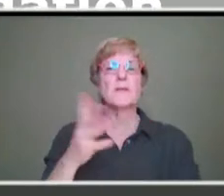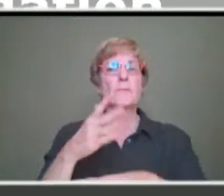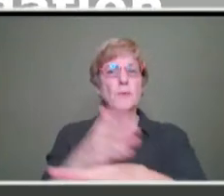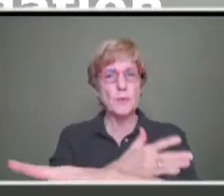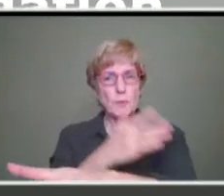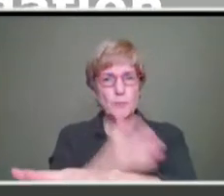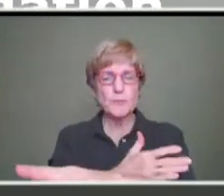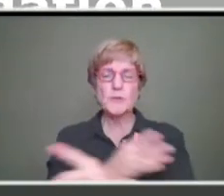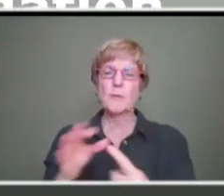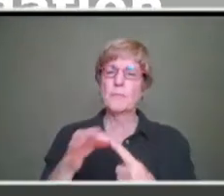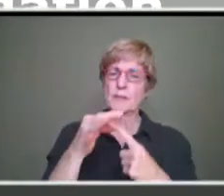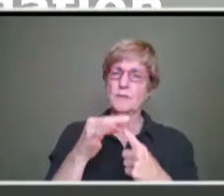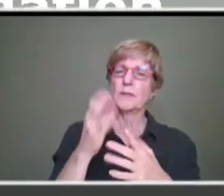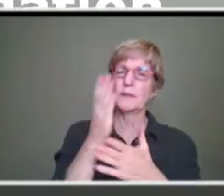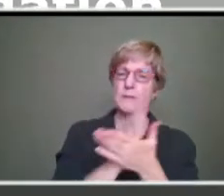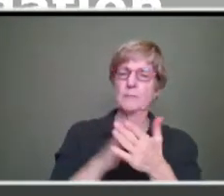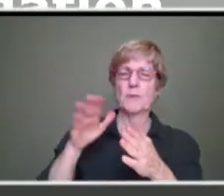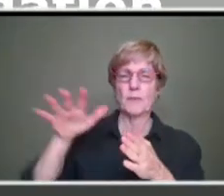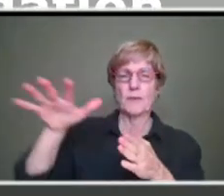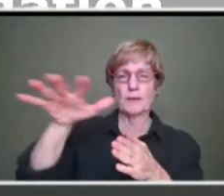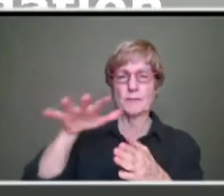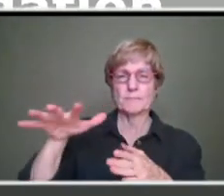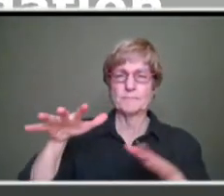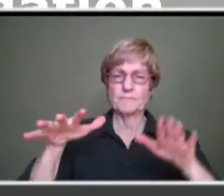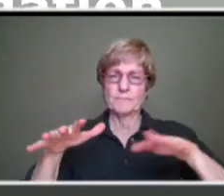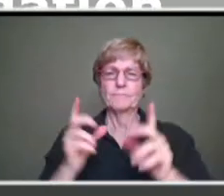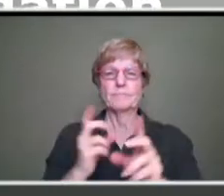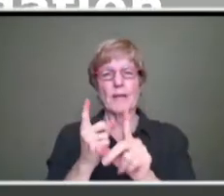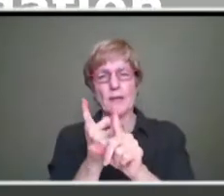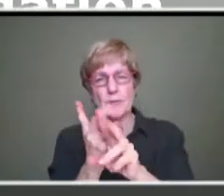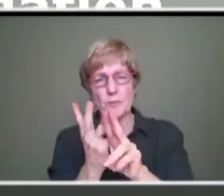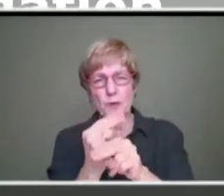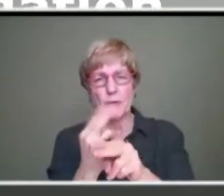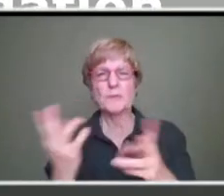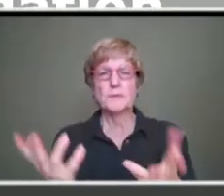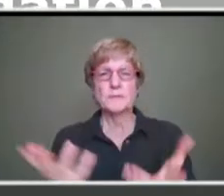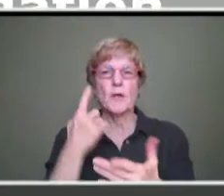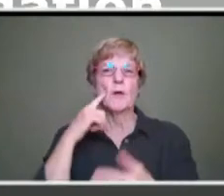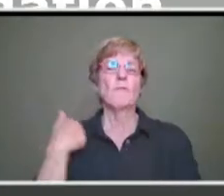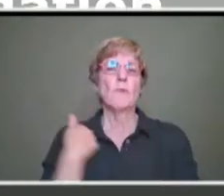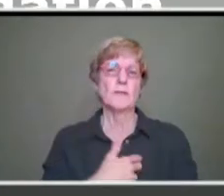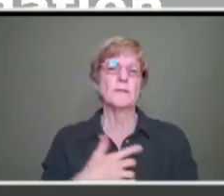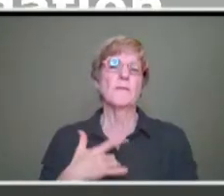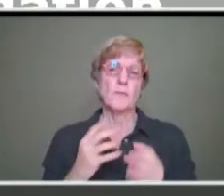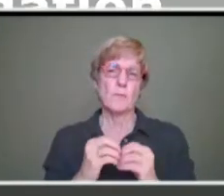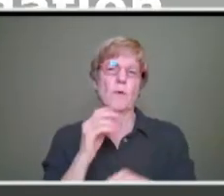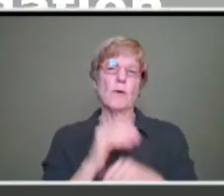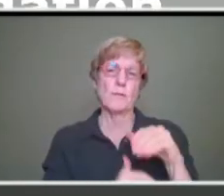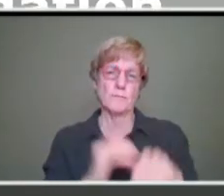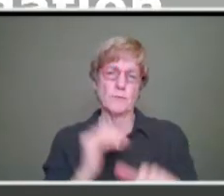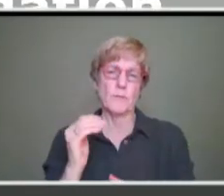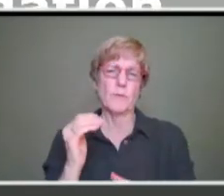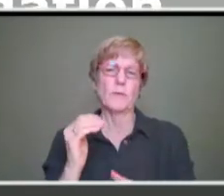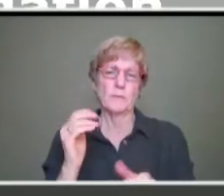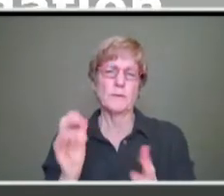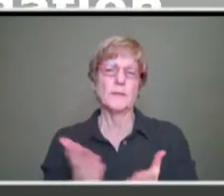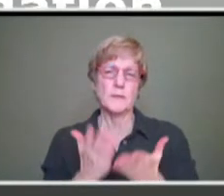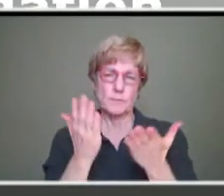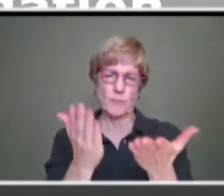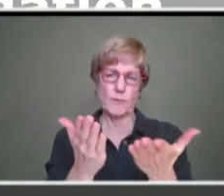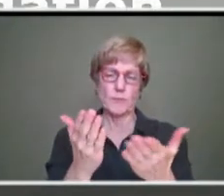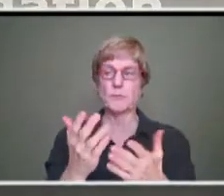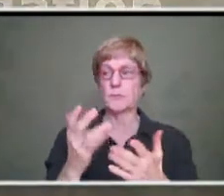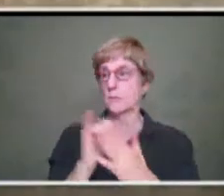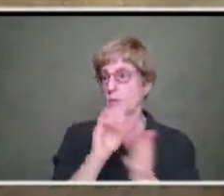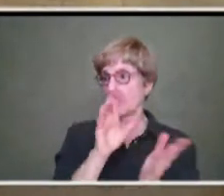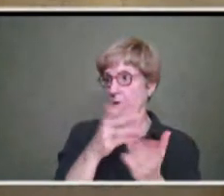particularly along some of the adjacencies for us to feel a little bit more comfortable with what was being proposed so with that I'll turn it over